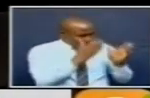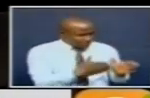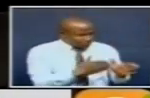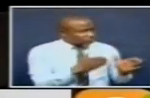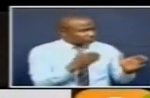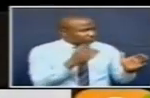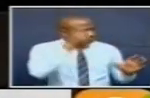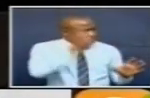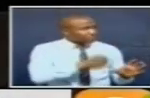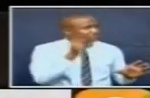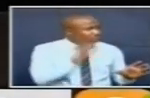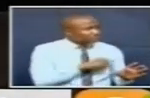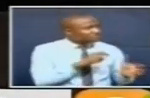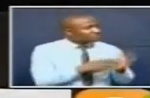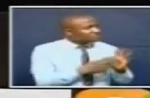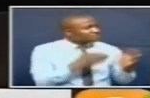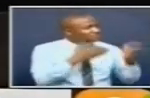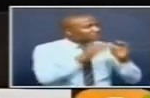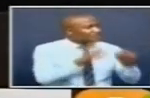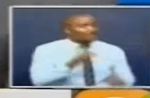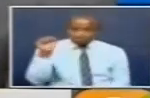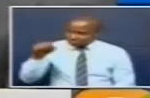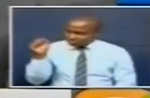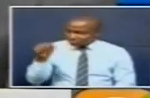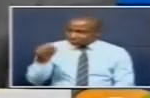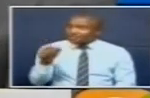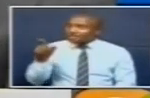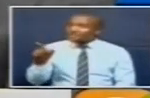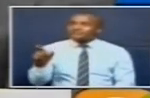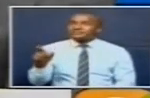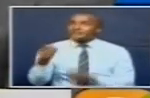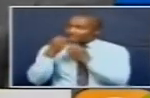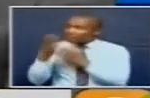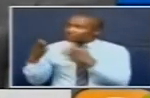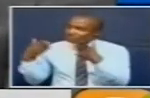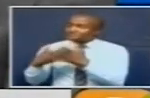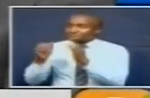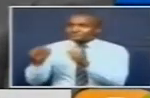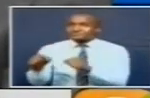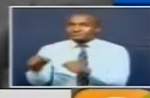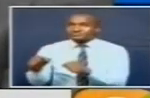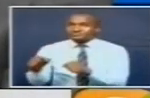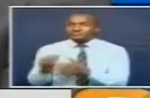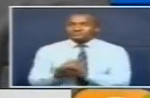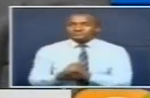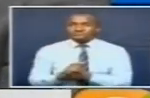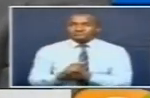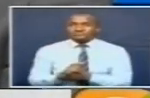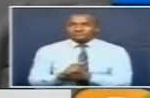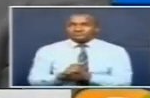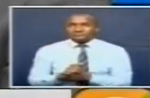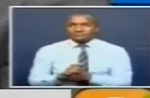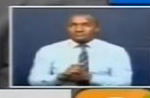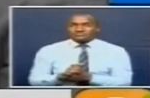case, the evidence that we had, that was adequate information to justify barring that particular person. Conviction. Conviction was adequate